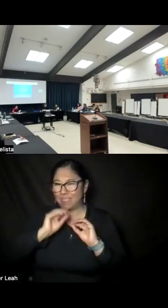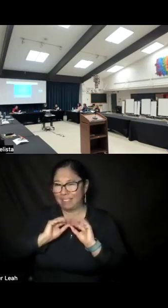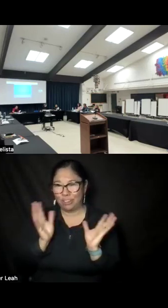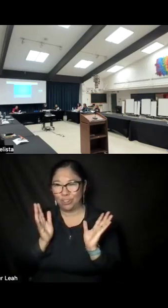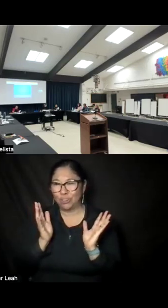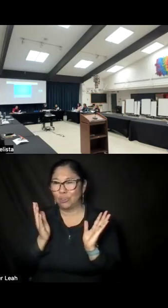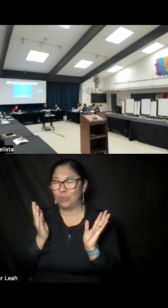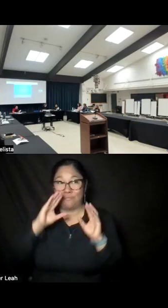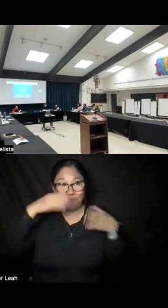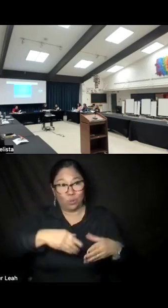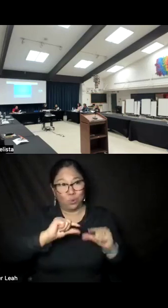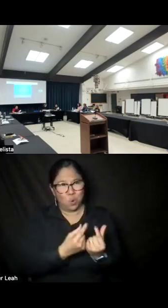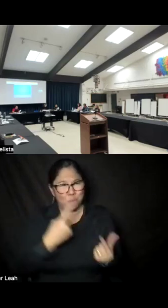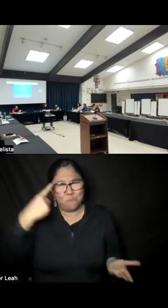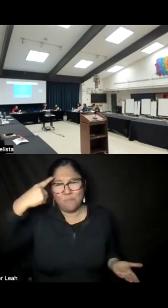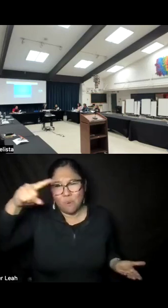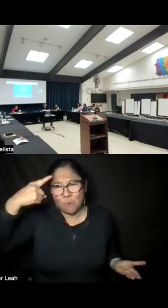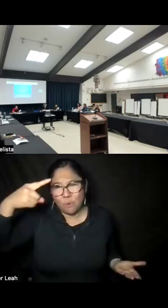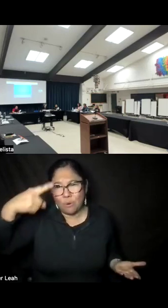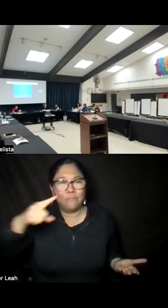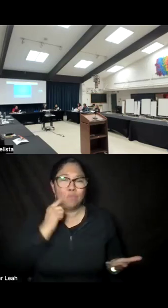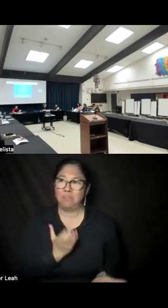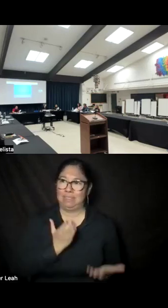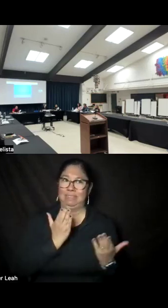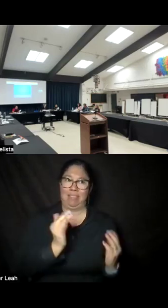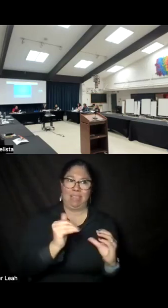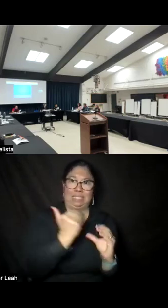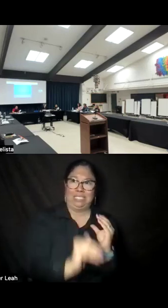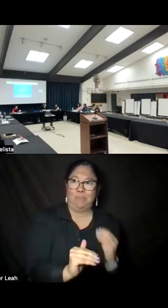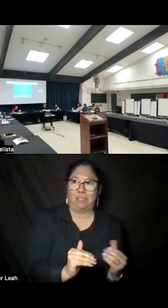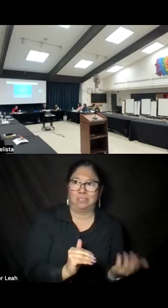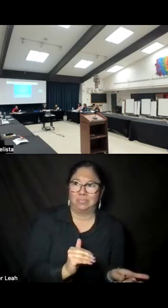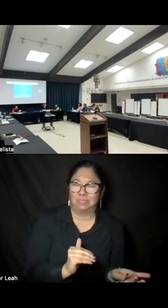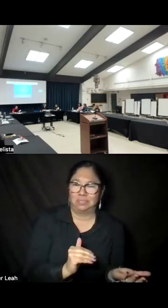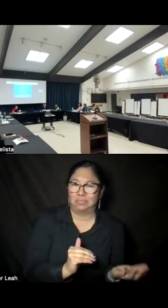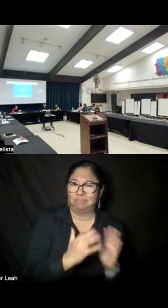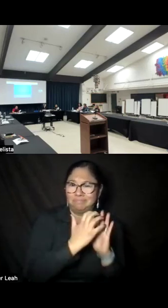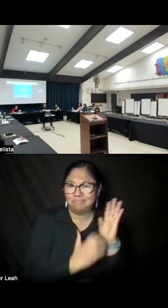a focus group for in the proposed email and text.